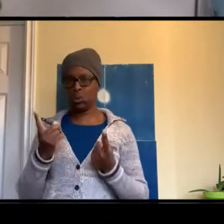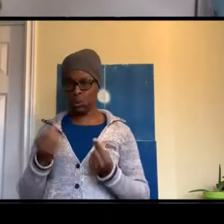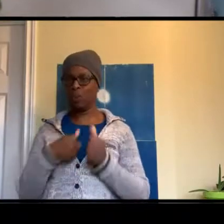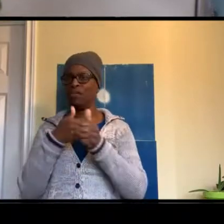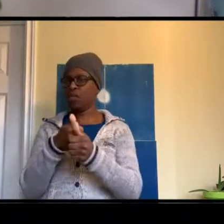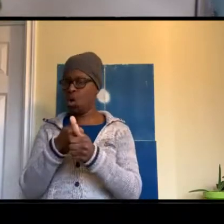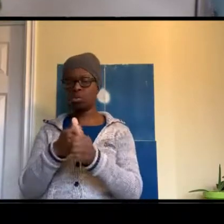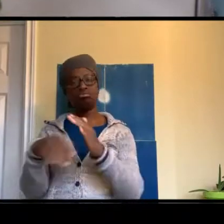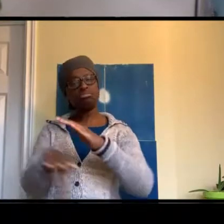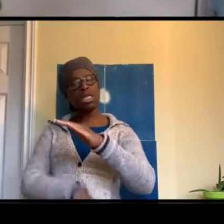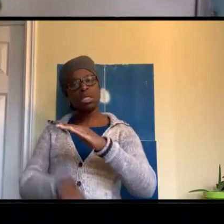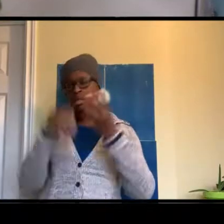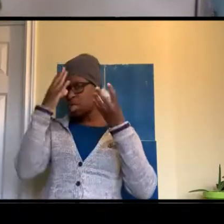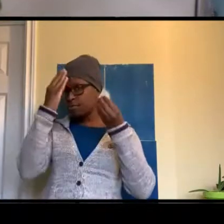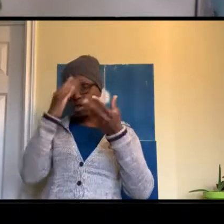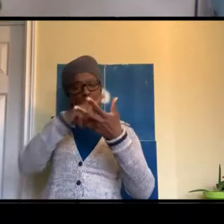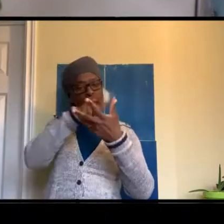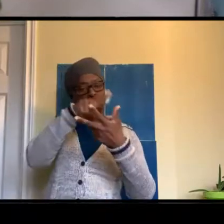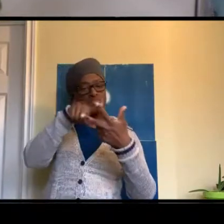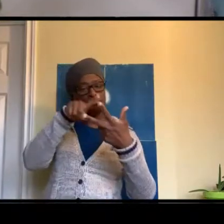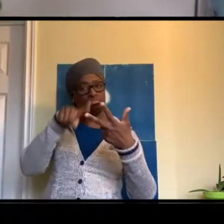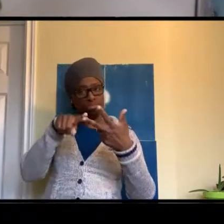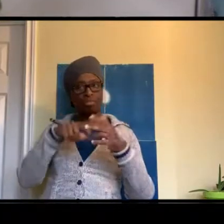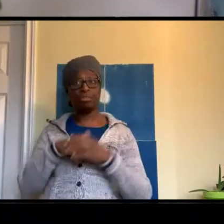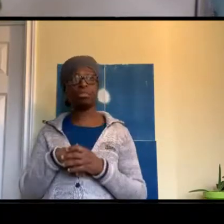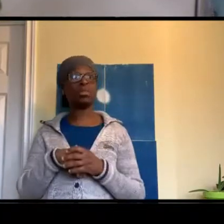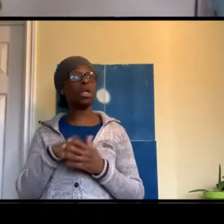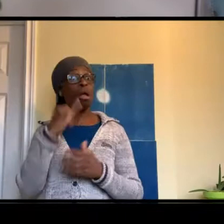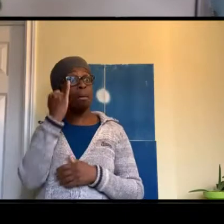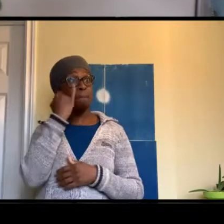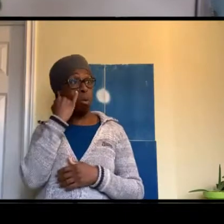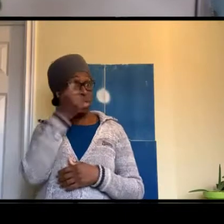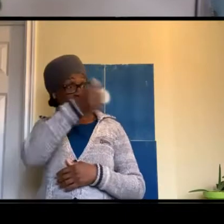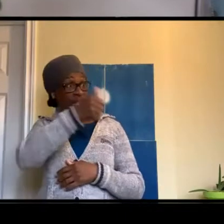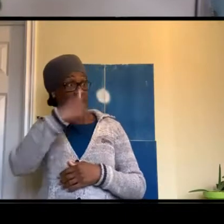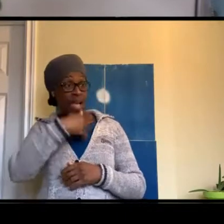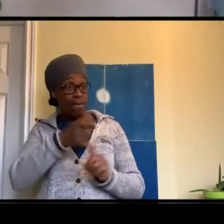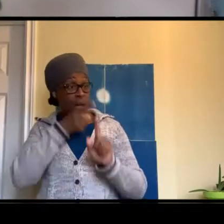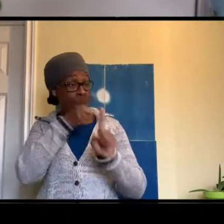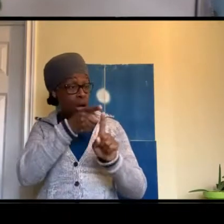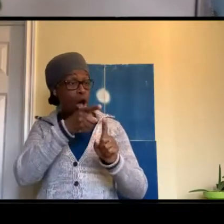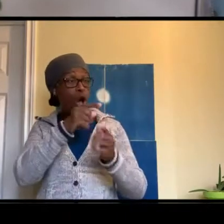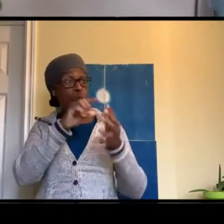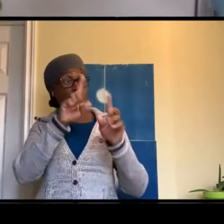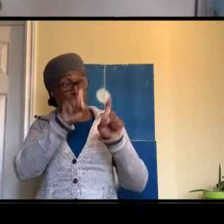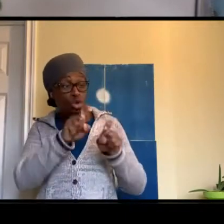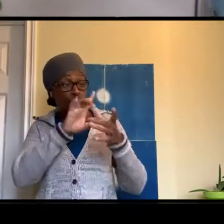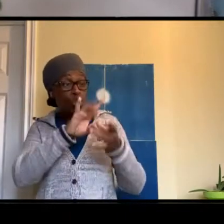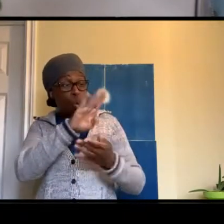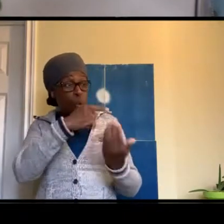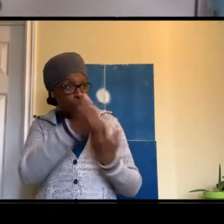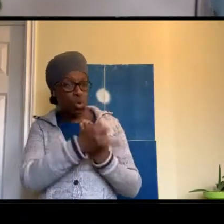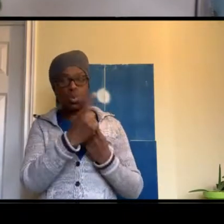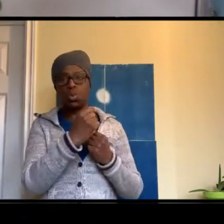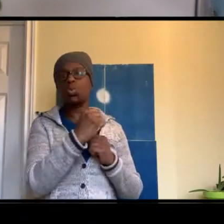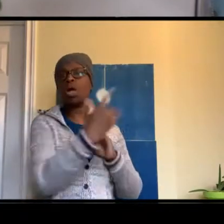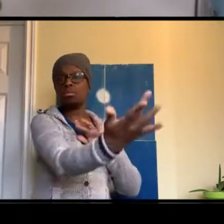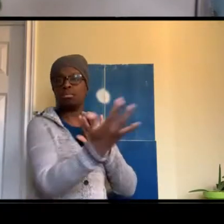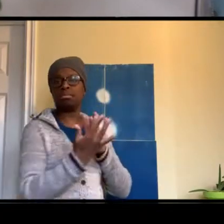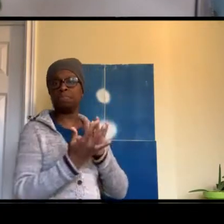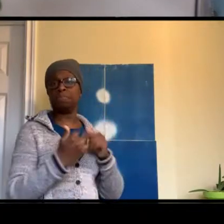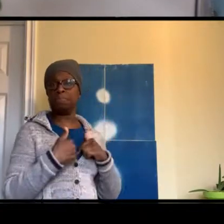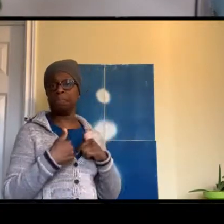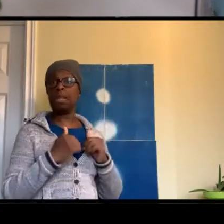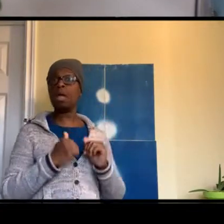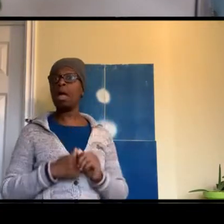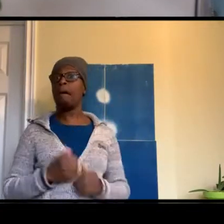email comes to me, so I'll be the one responding. And I'm happy to hear about any questions that you have about specific funding streams. And if I